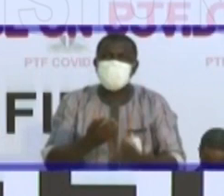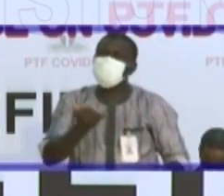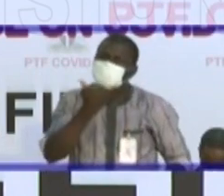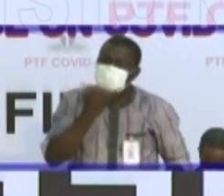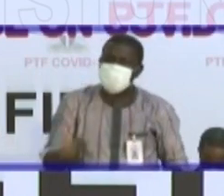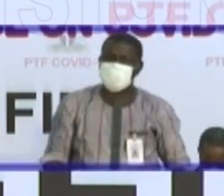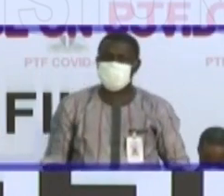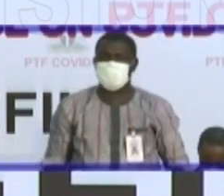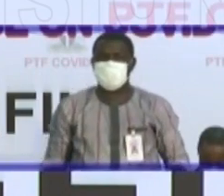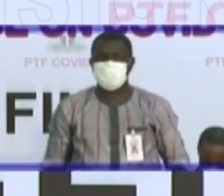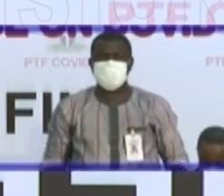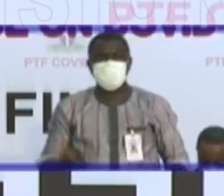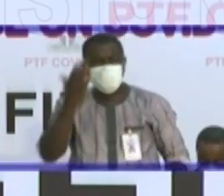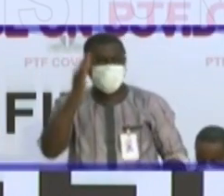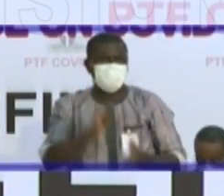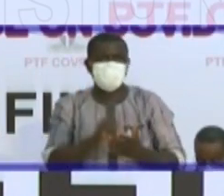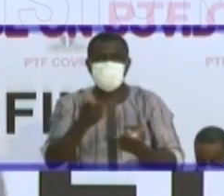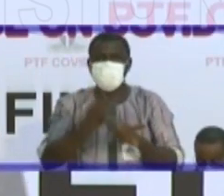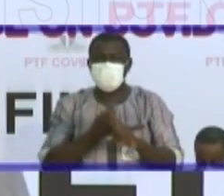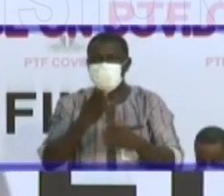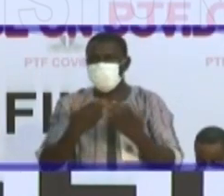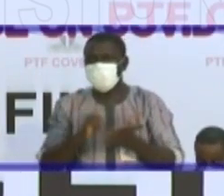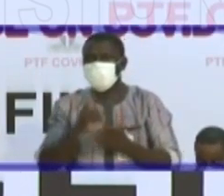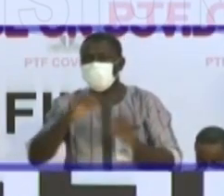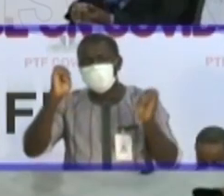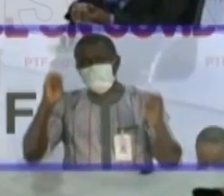can't possibly be coming from the Ministry of Education. Thank you very much.